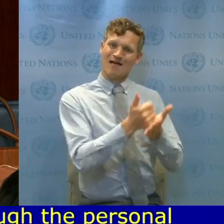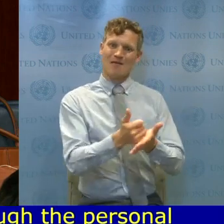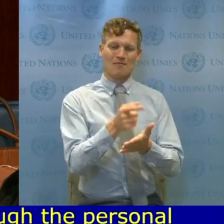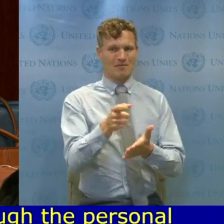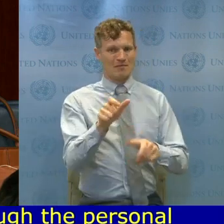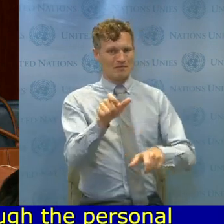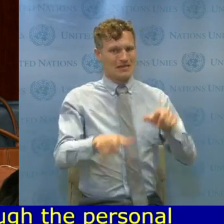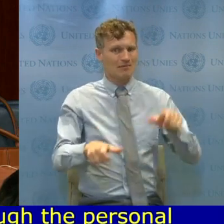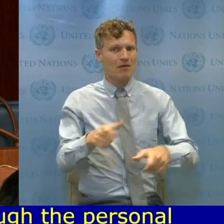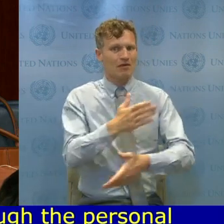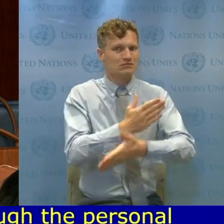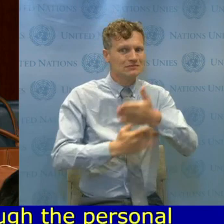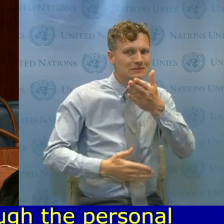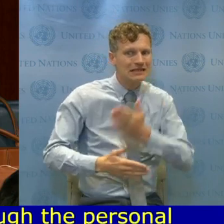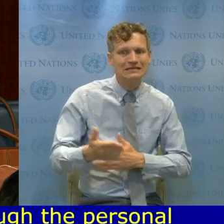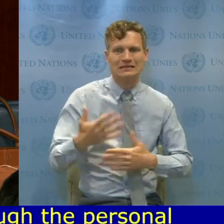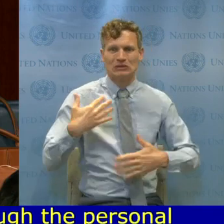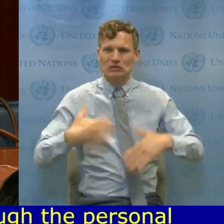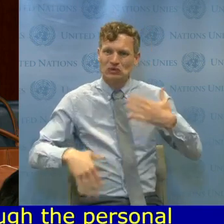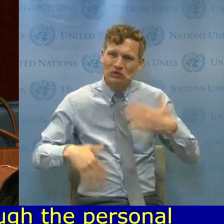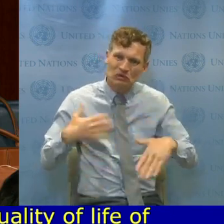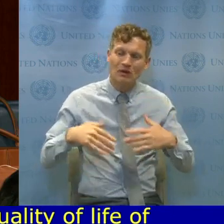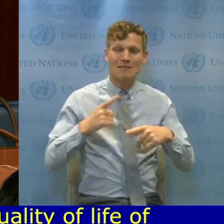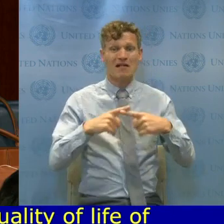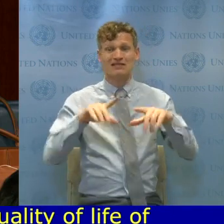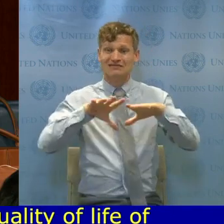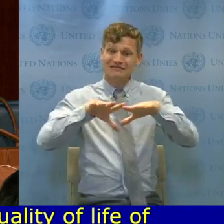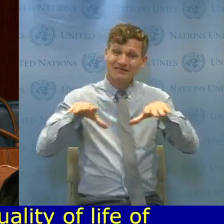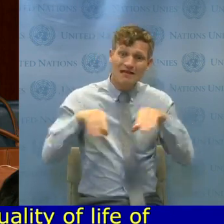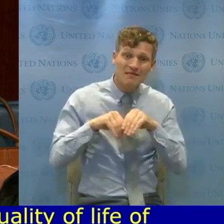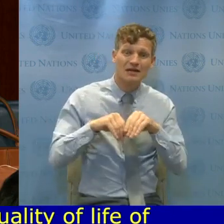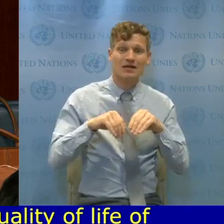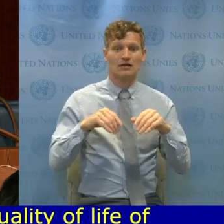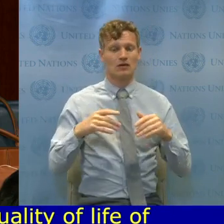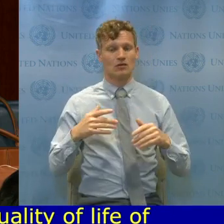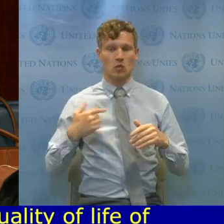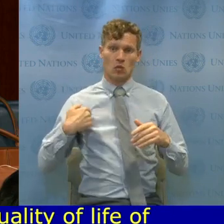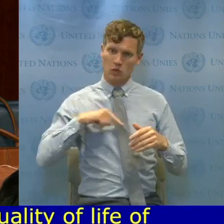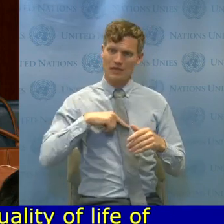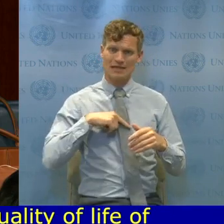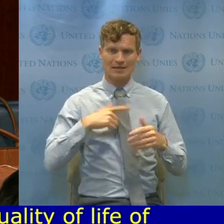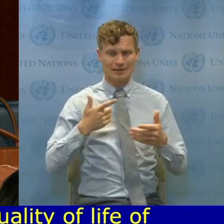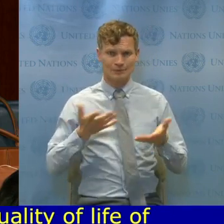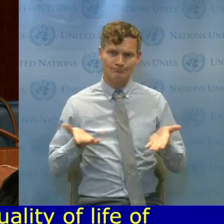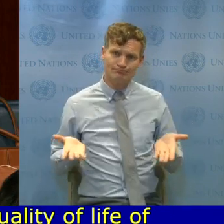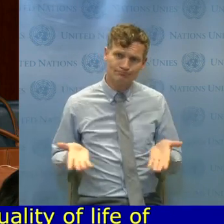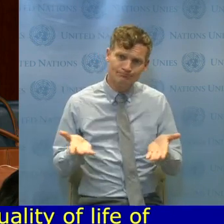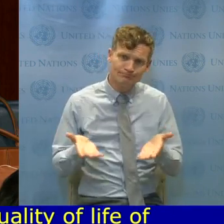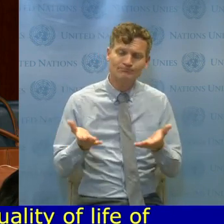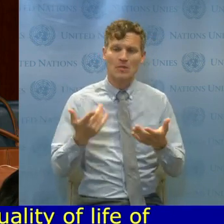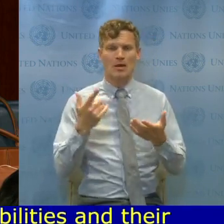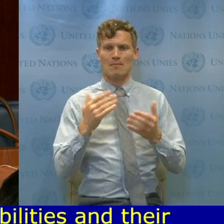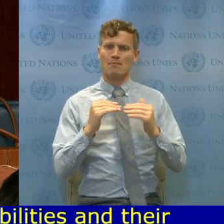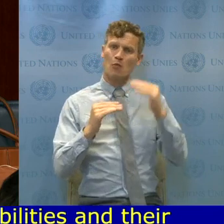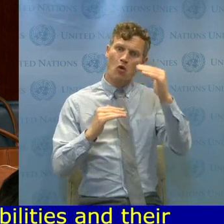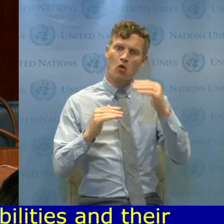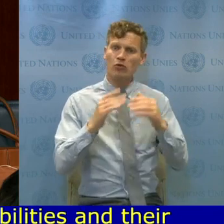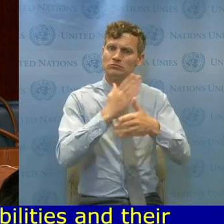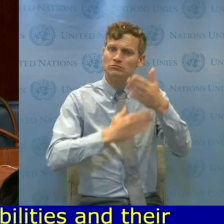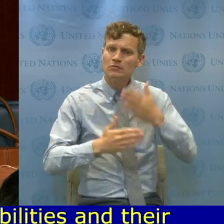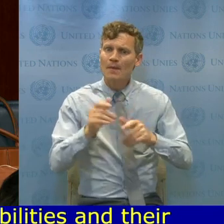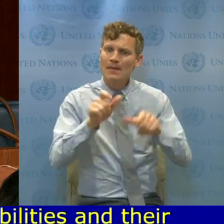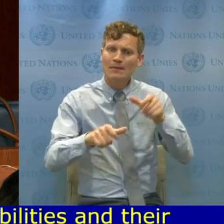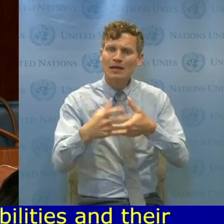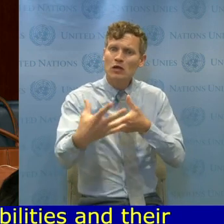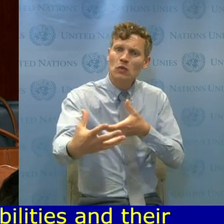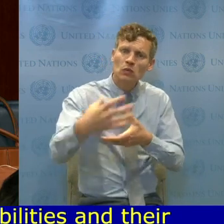have been adopted to increase social cohesion, social inclusion, and participation in all areas of social life for all